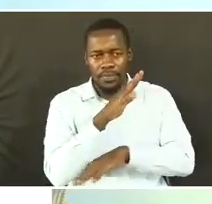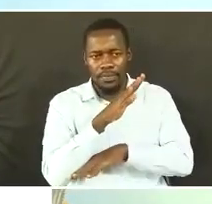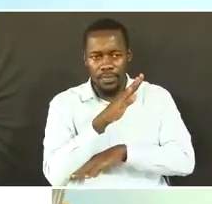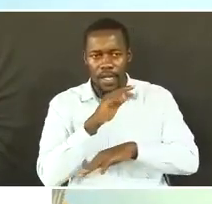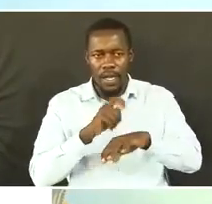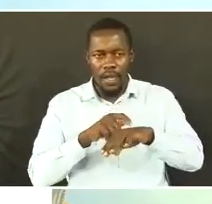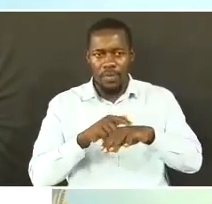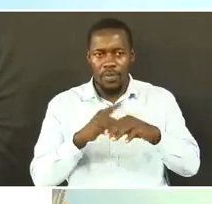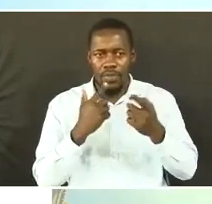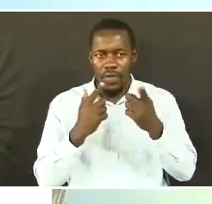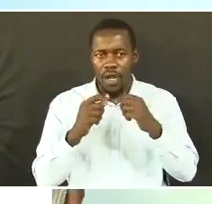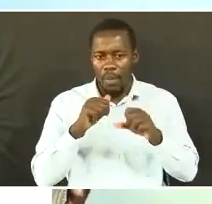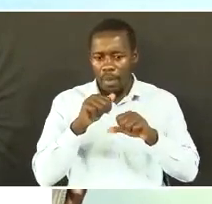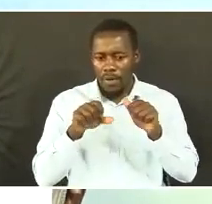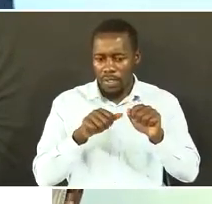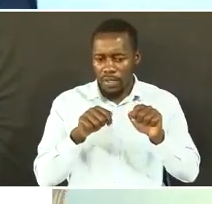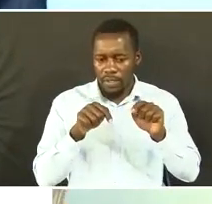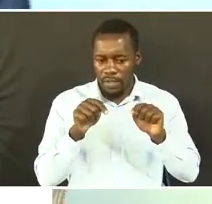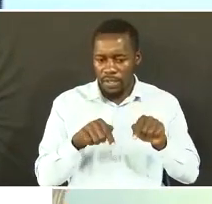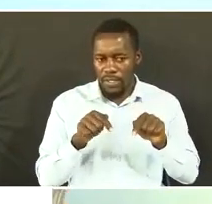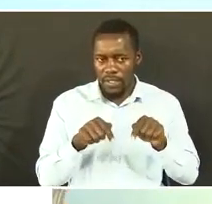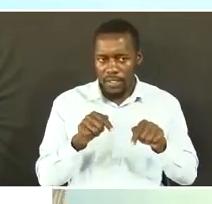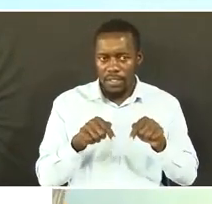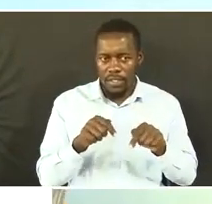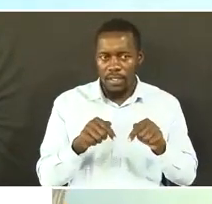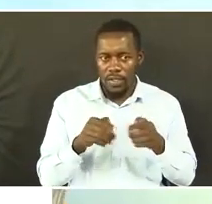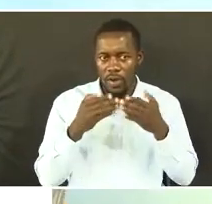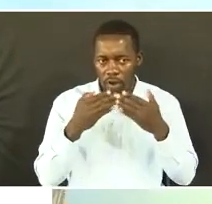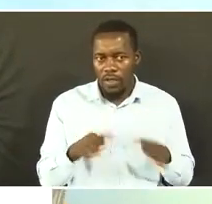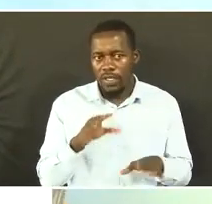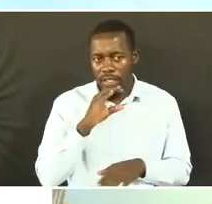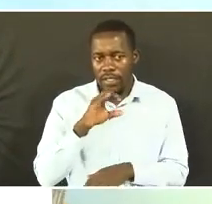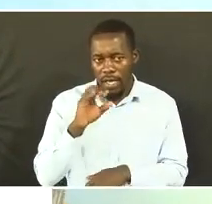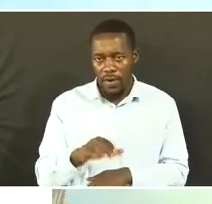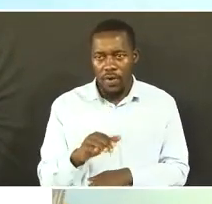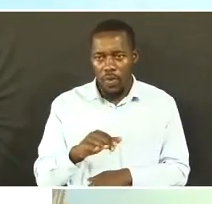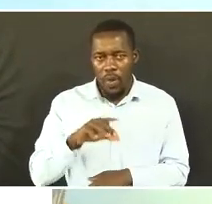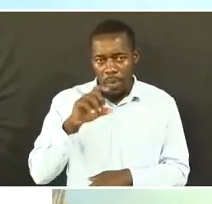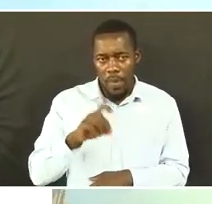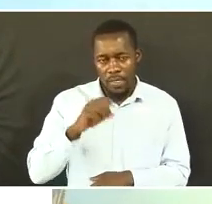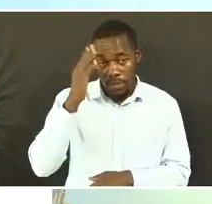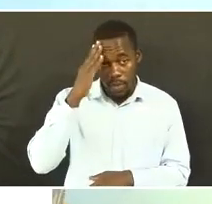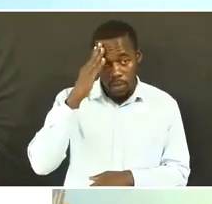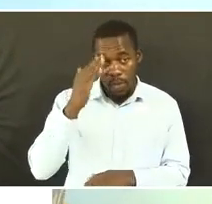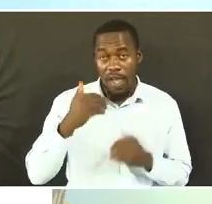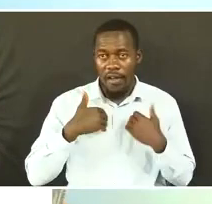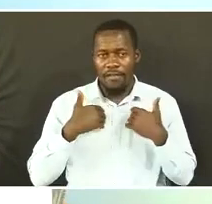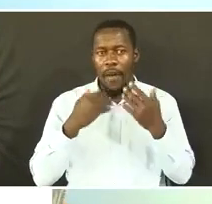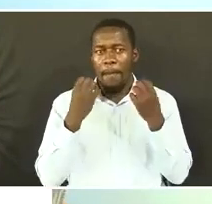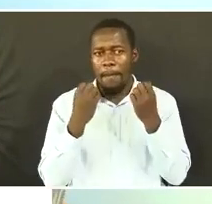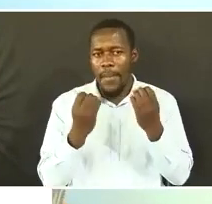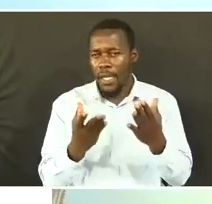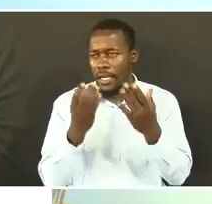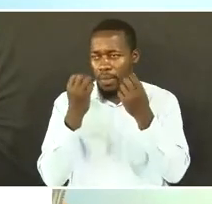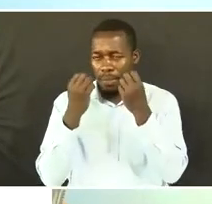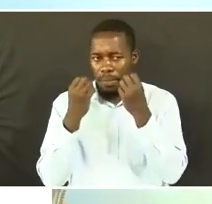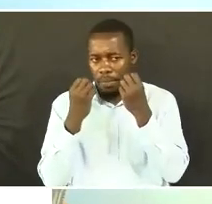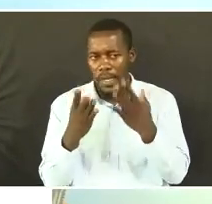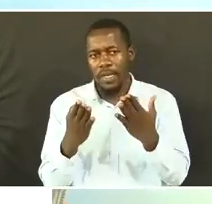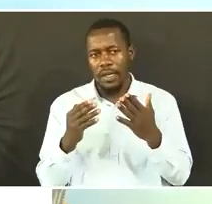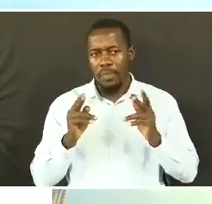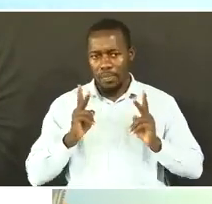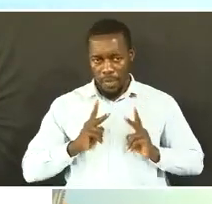we reflect on this chaplaincy Sabbath, we remind ourselves that there are many like prodigal Sean who now rely on